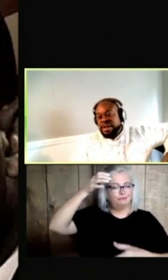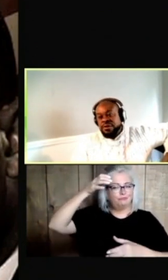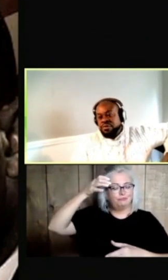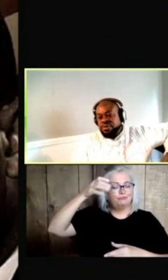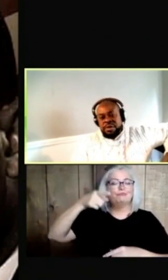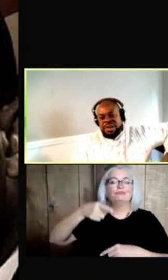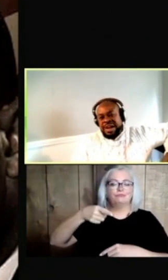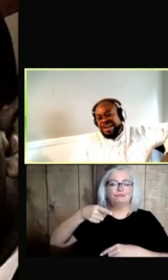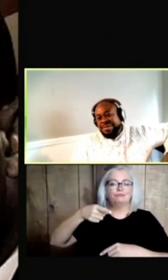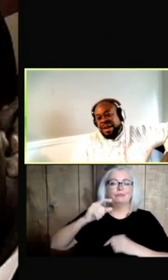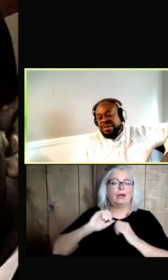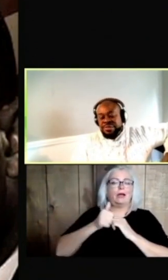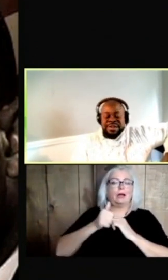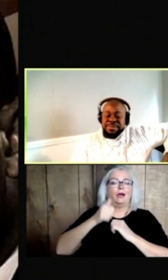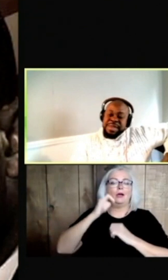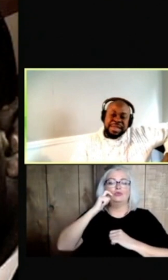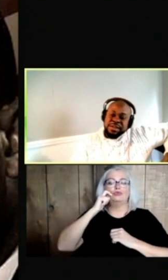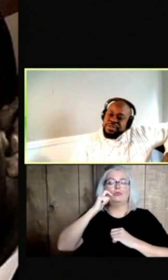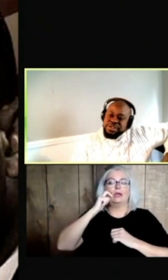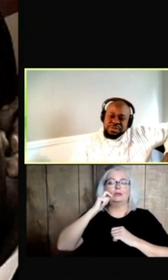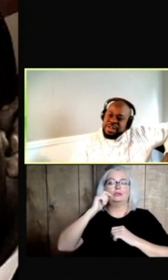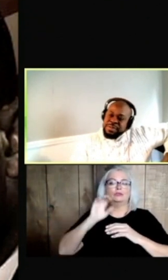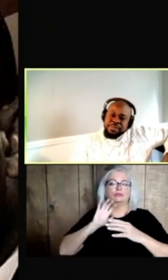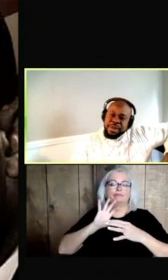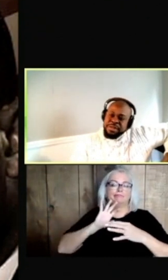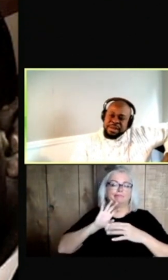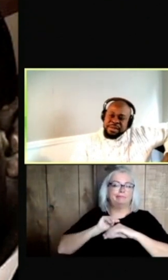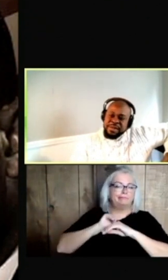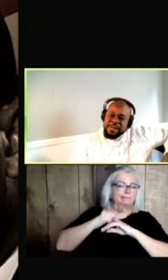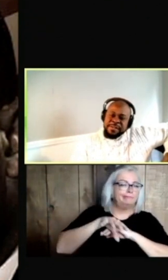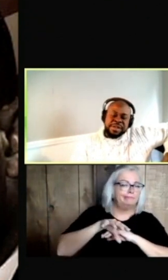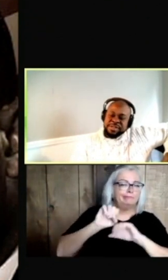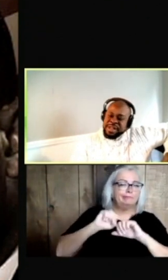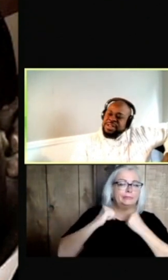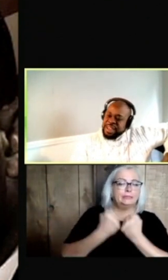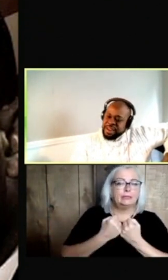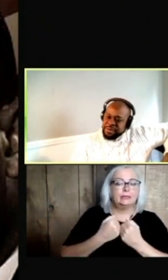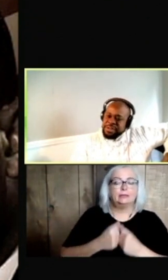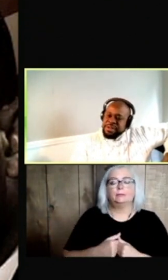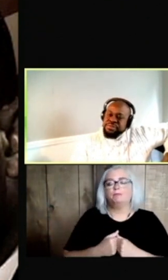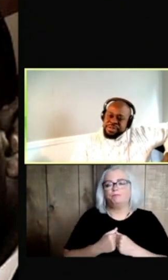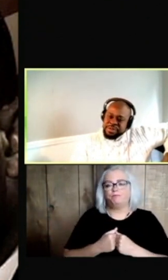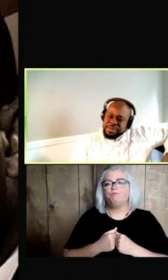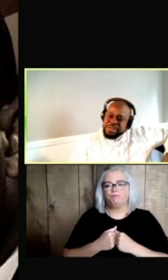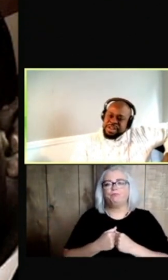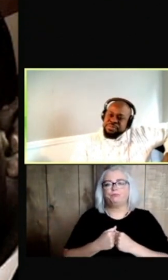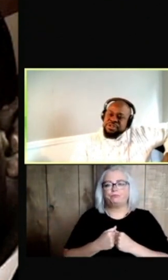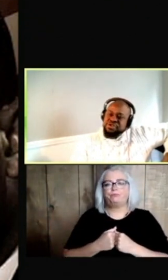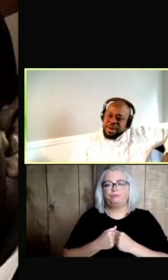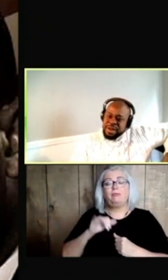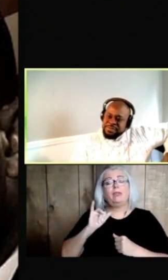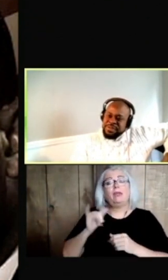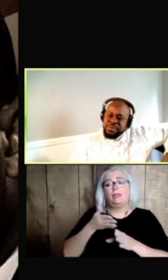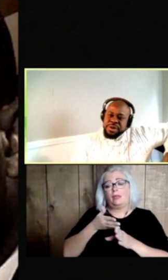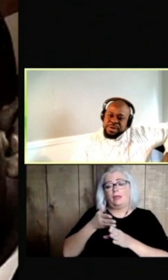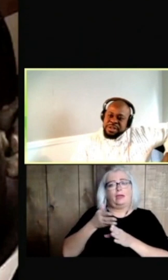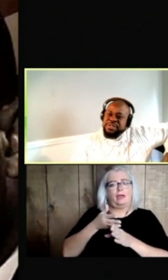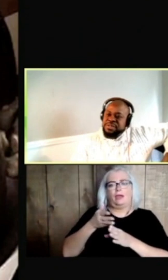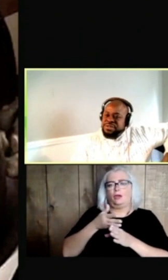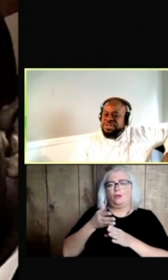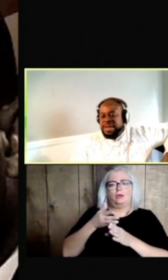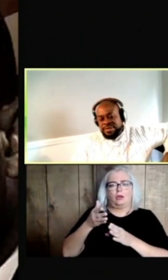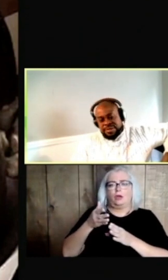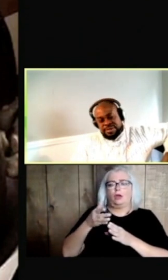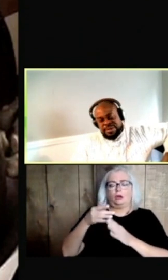in society overall. I am not going to make any original claims about that because that's an area of research that has been trod very well